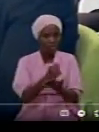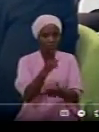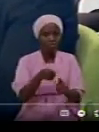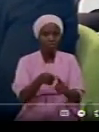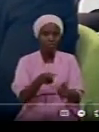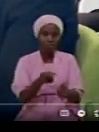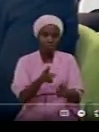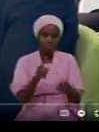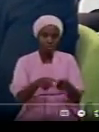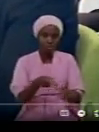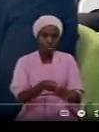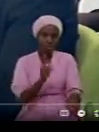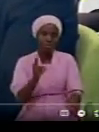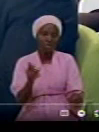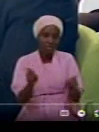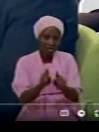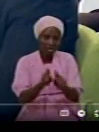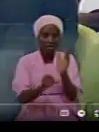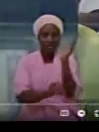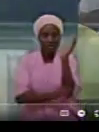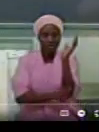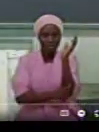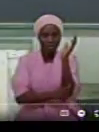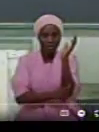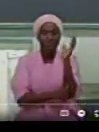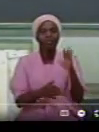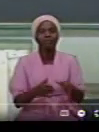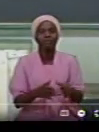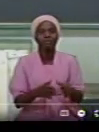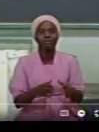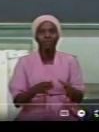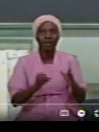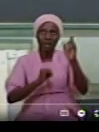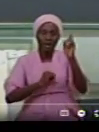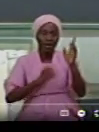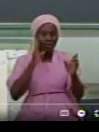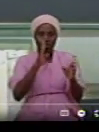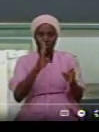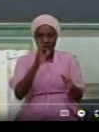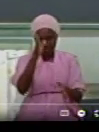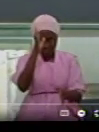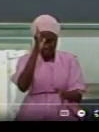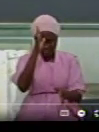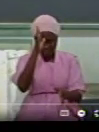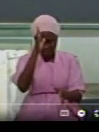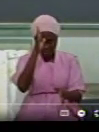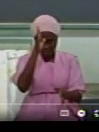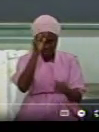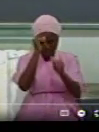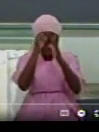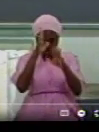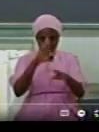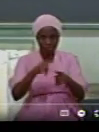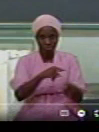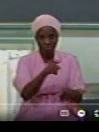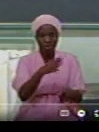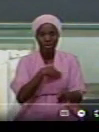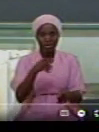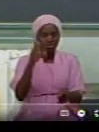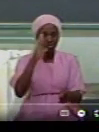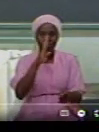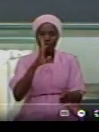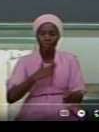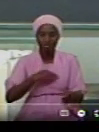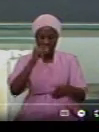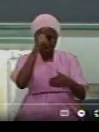will be a father unto you. And ye shall be my sons and my daughters, says the